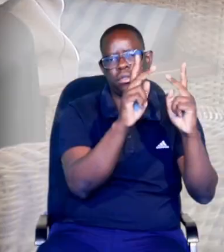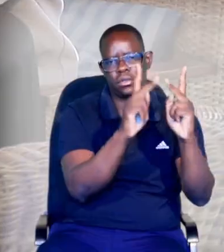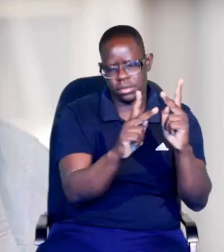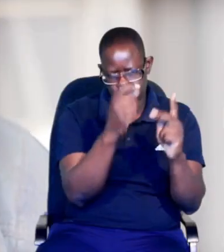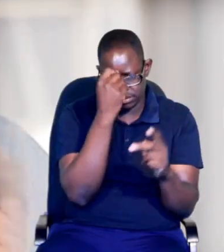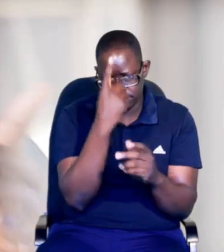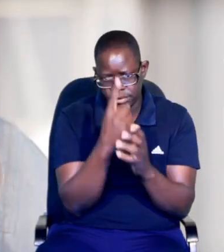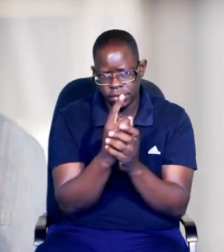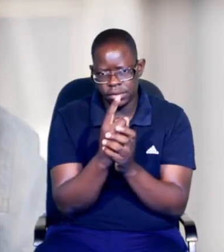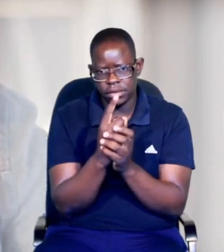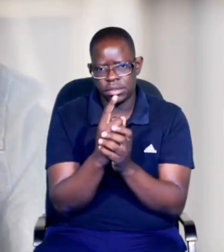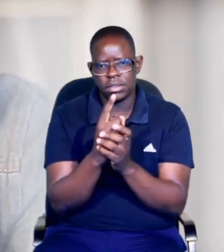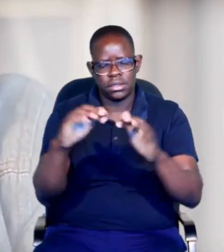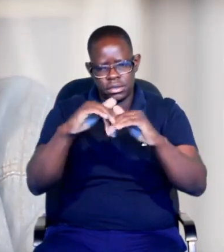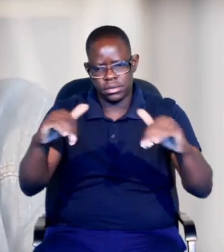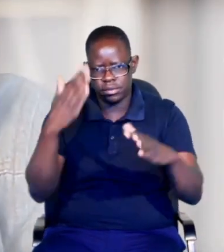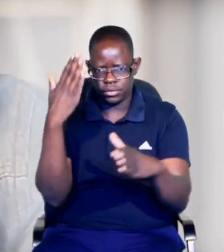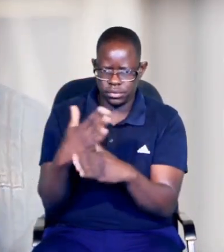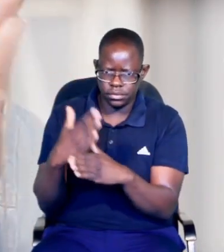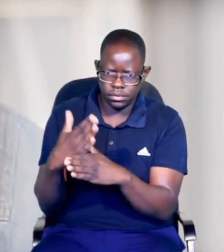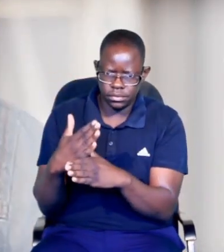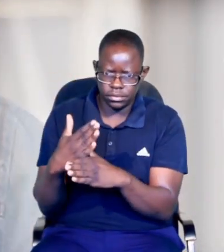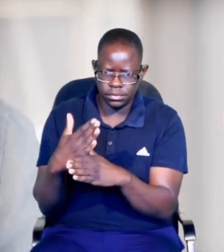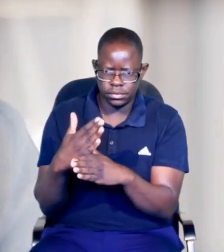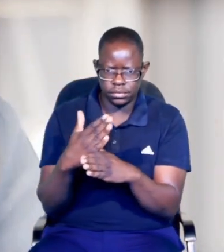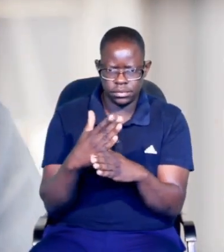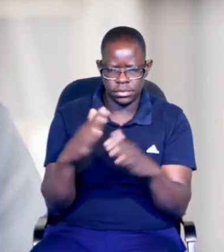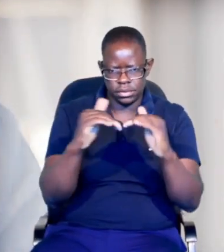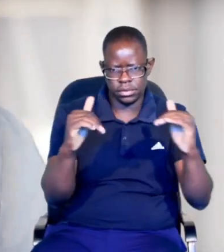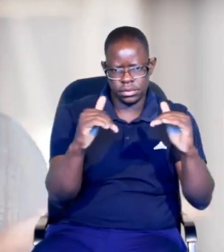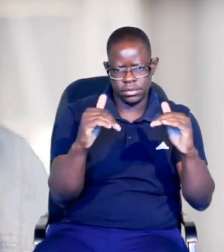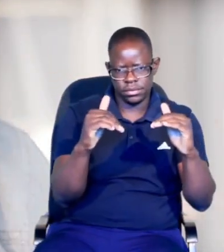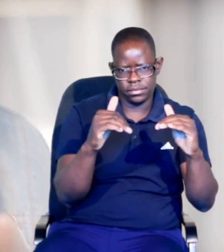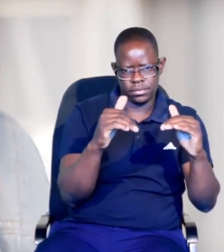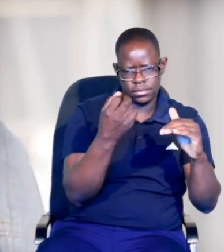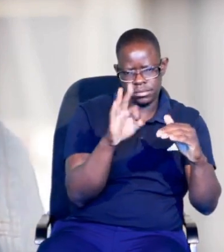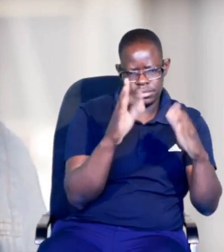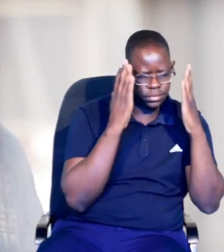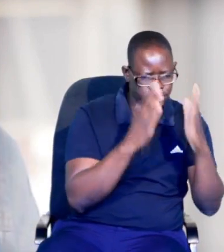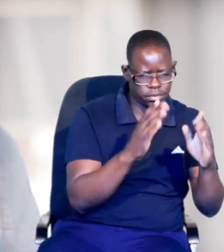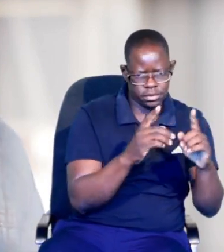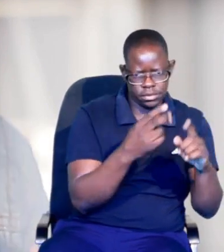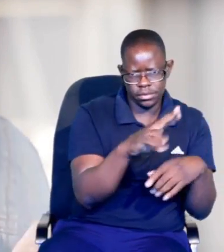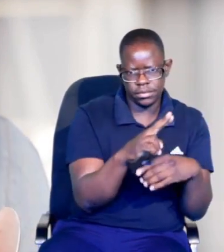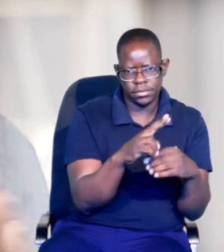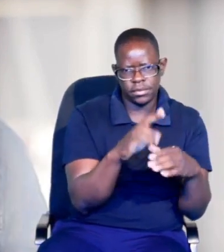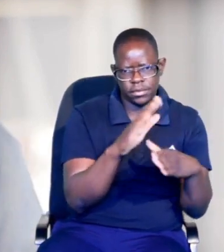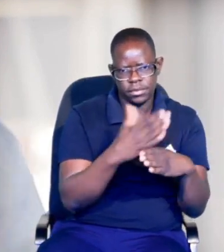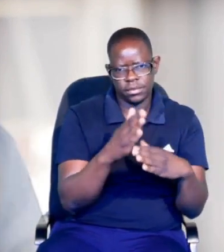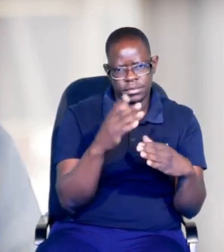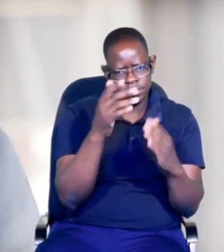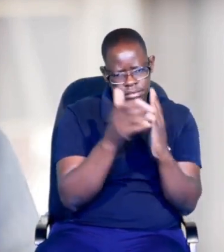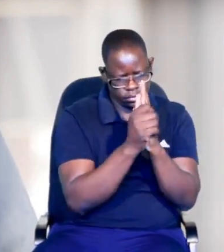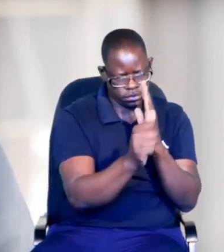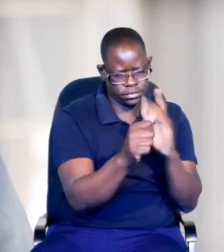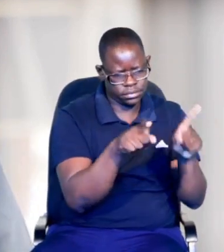I get it. So it's like in division of labor. People are sort of at an equal level, whereas with specialization they are not. Because the skills